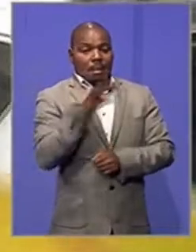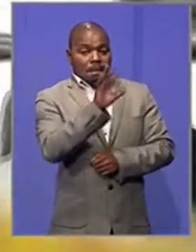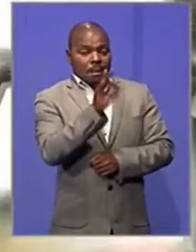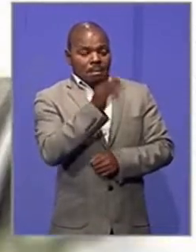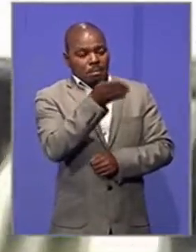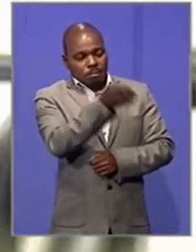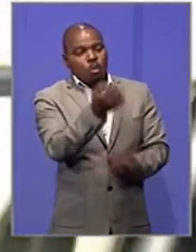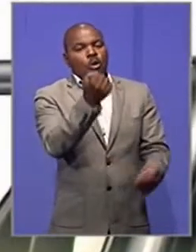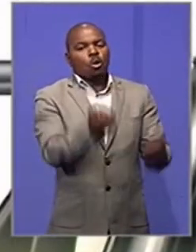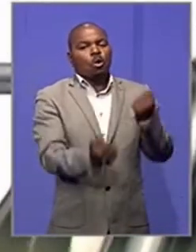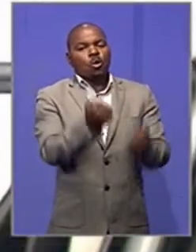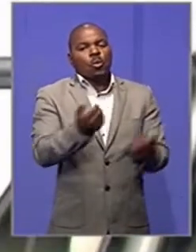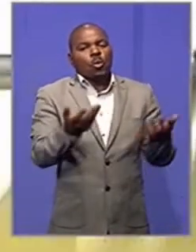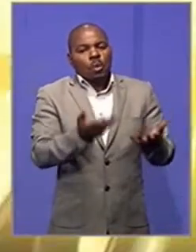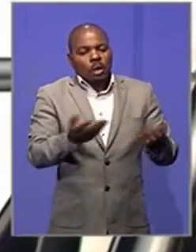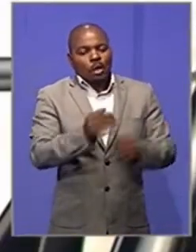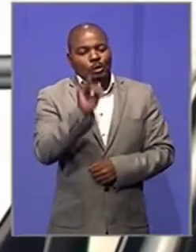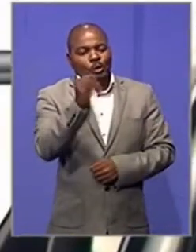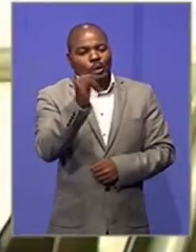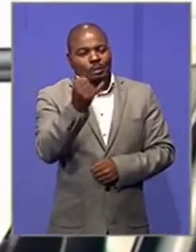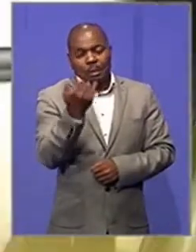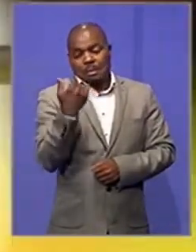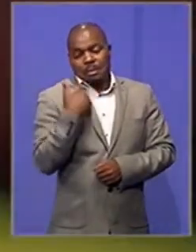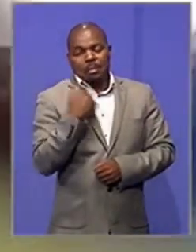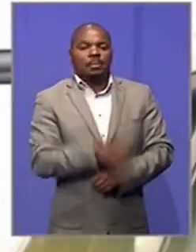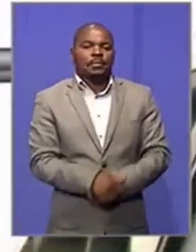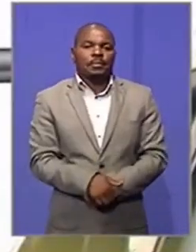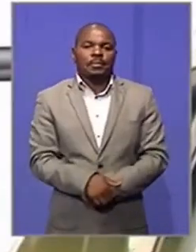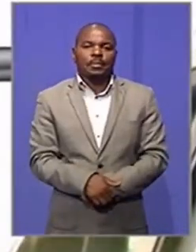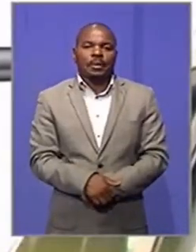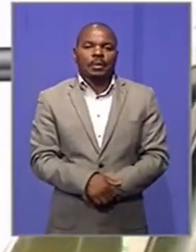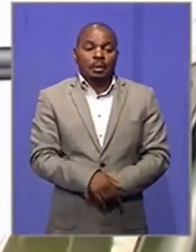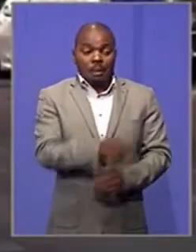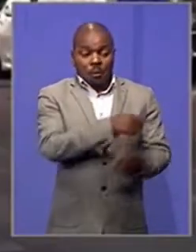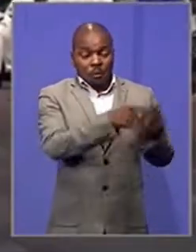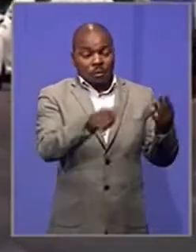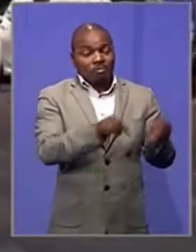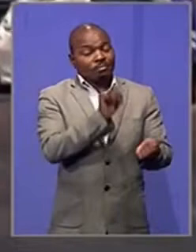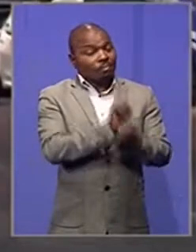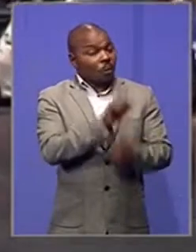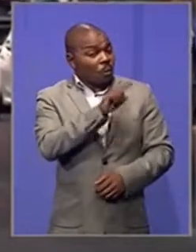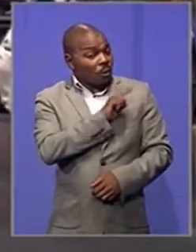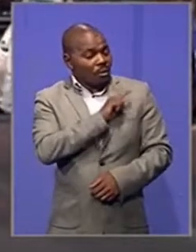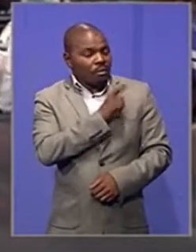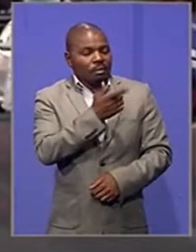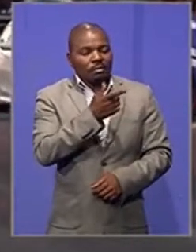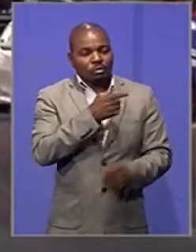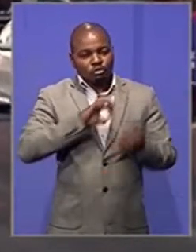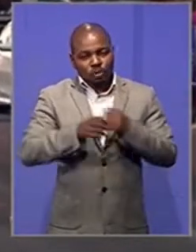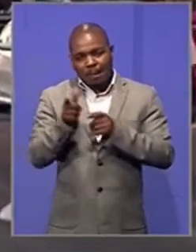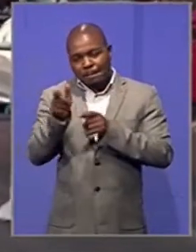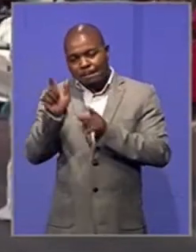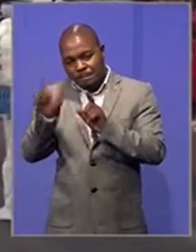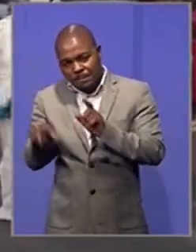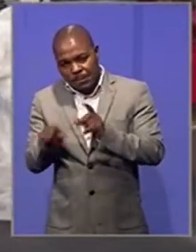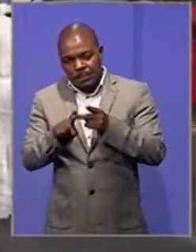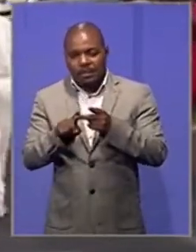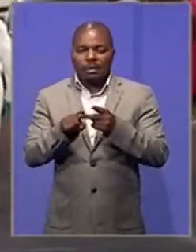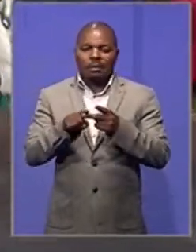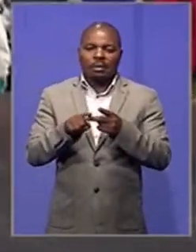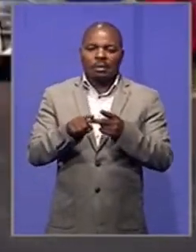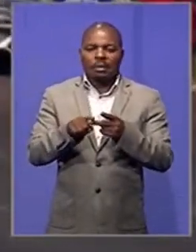kwa kgotlatshekelo ya magistrata ya Johannesburg maobane. Ba lebanwe ke ditatofatso tsa polao, maiteko a polao, go